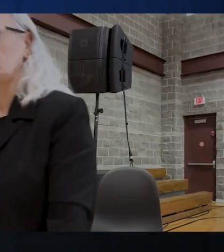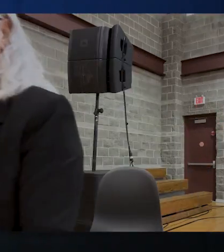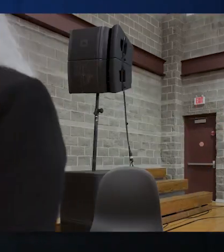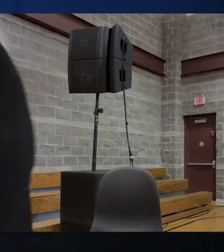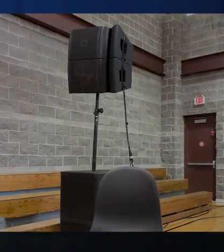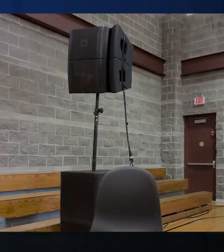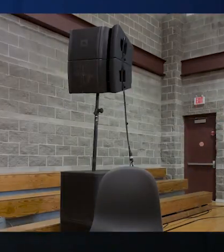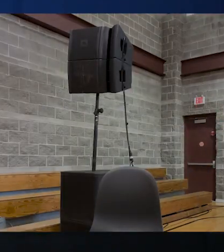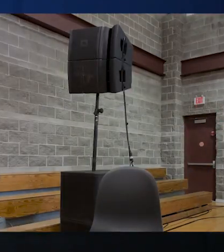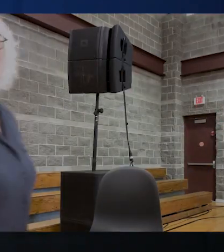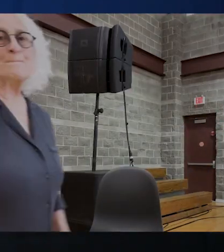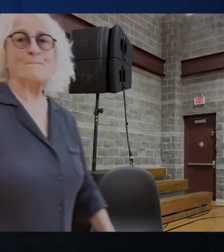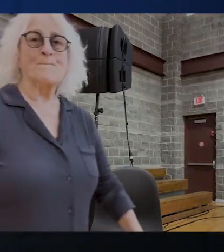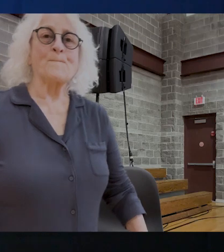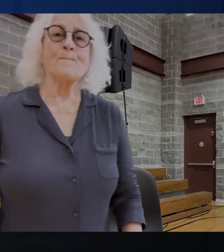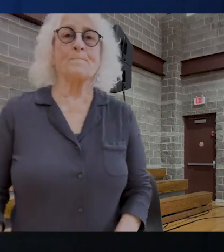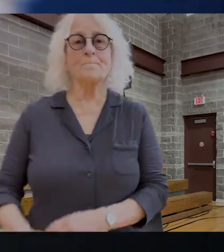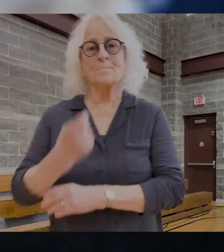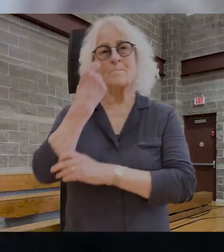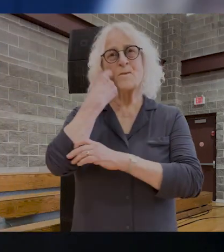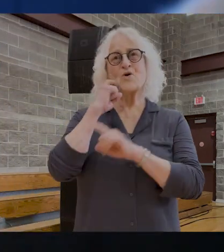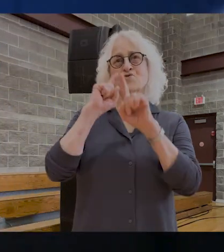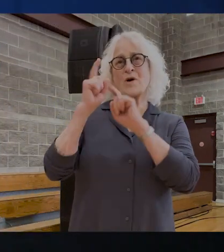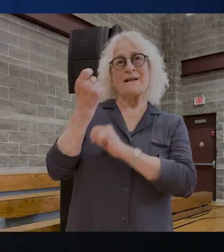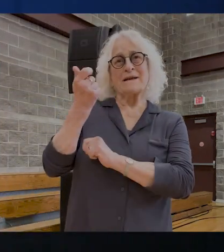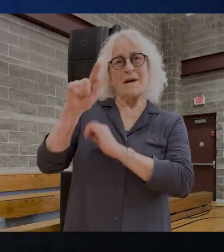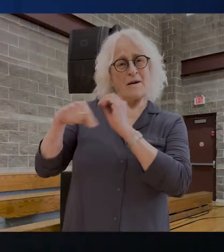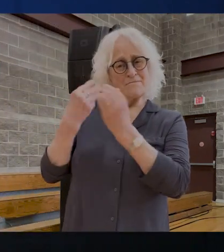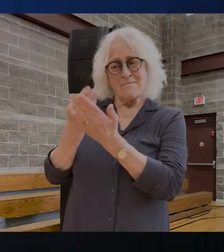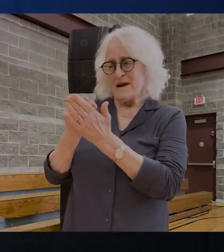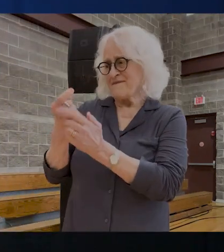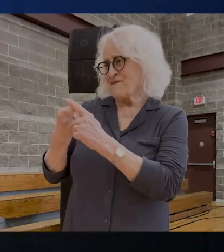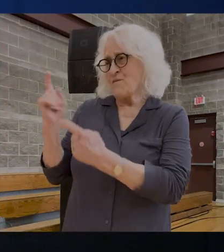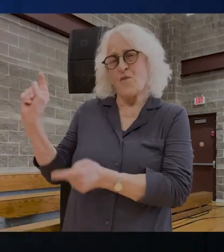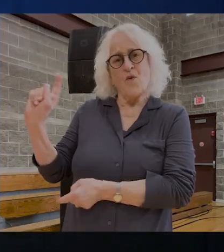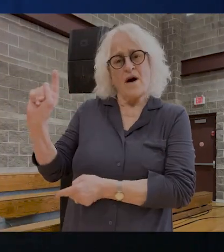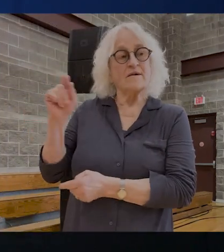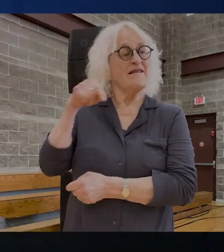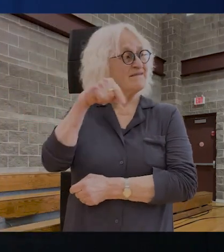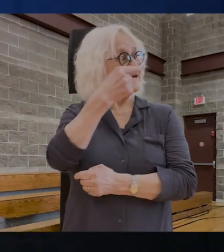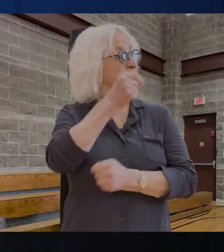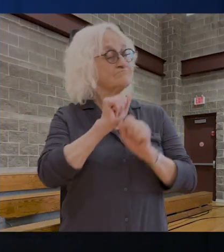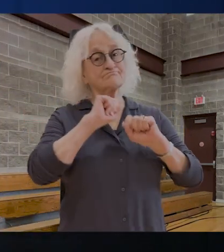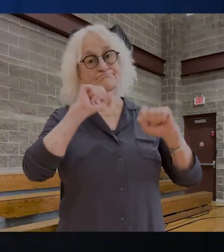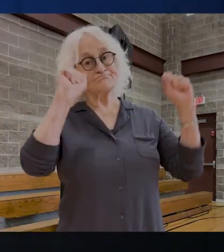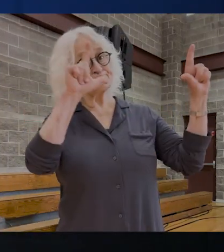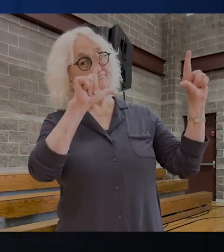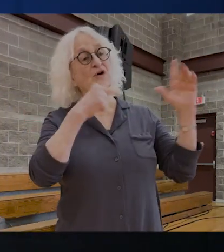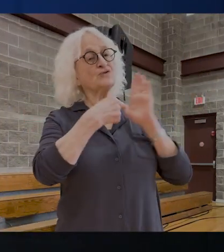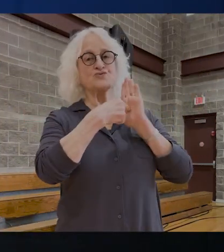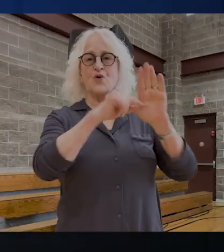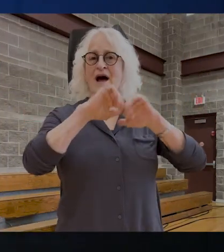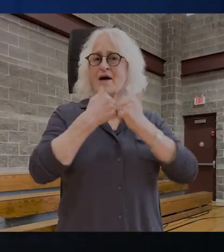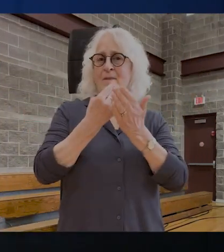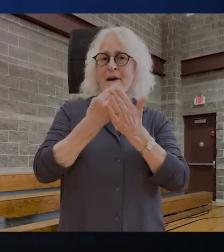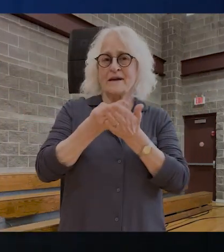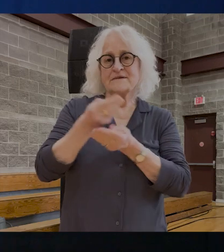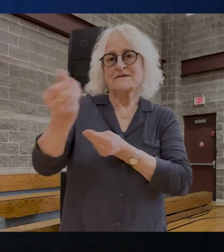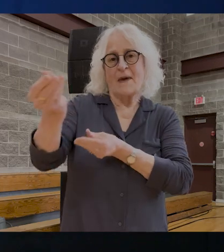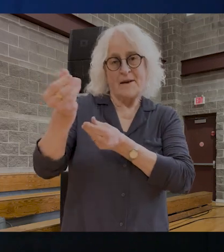So we just talked a little bit about where the money comes from. This view shows you how the money is spent by council